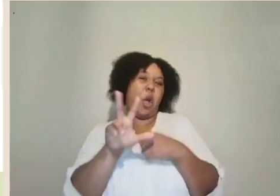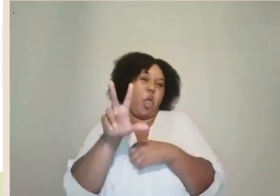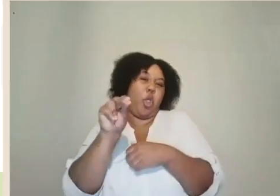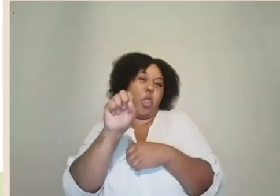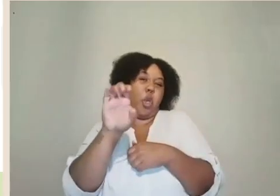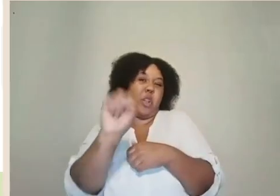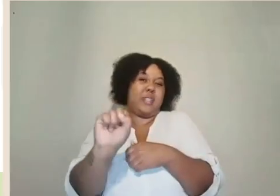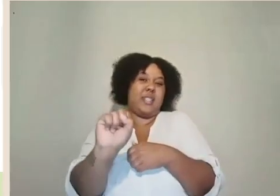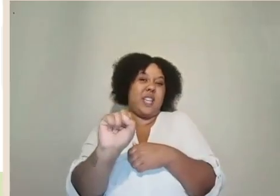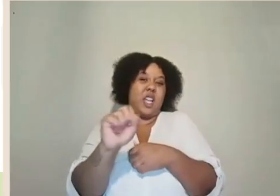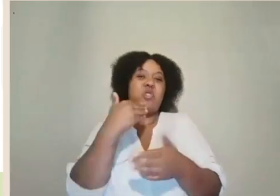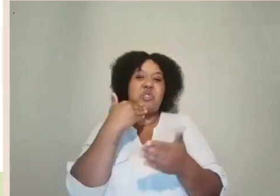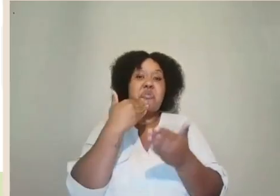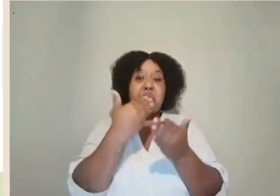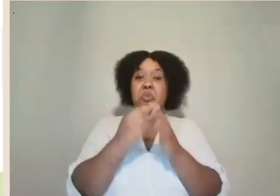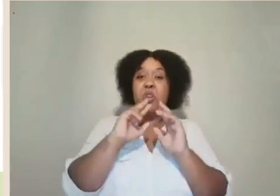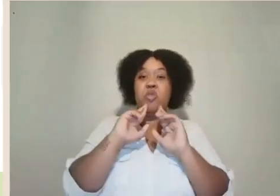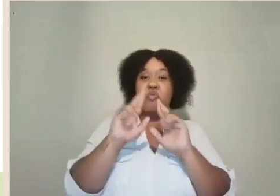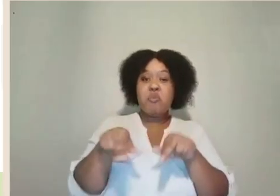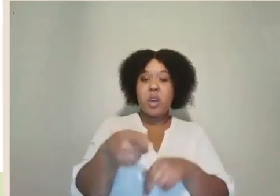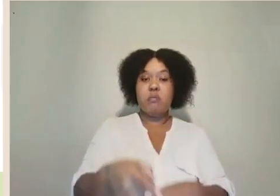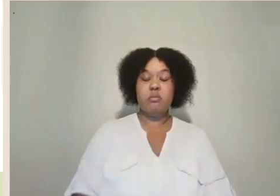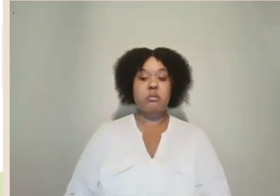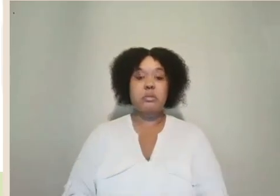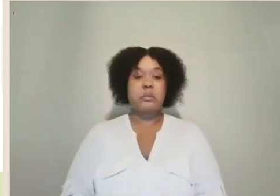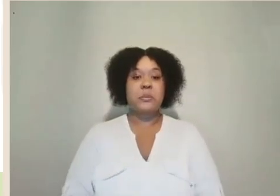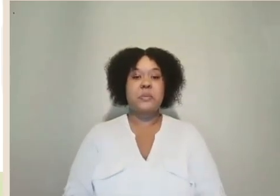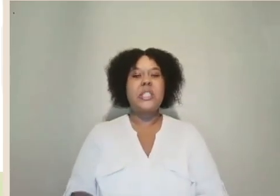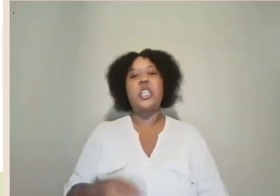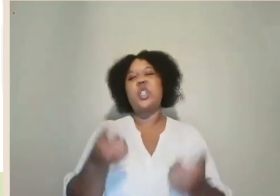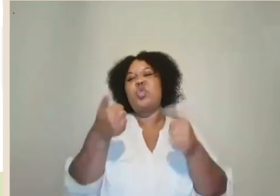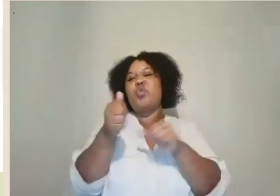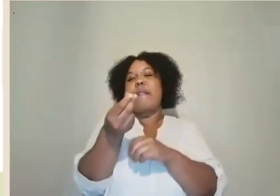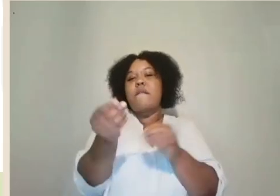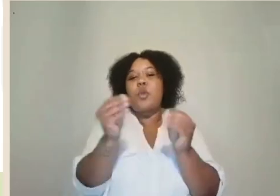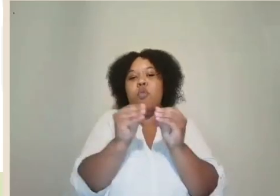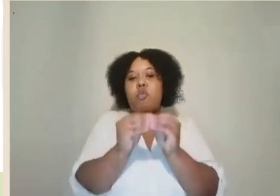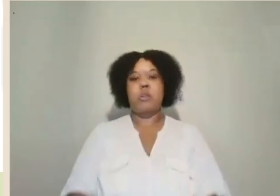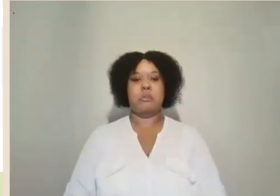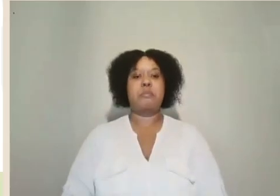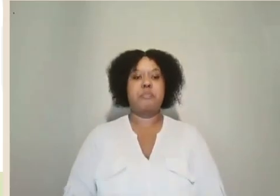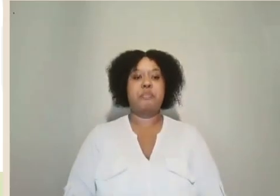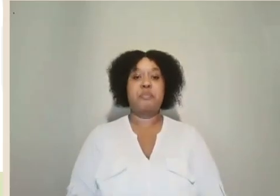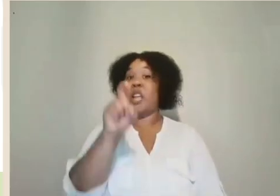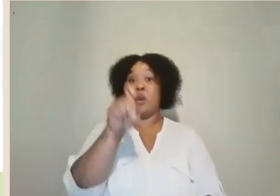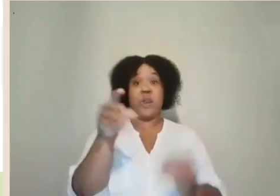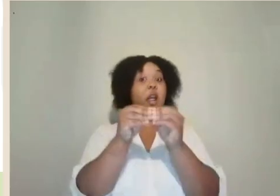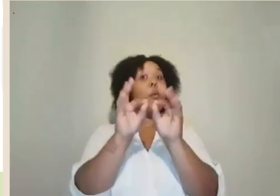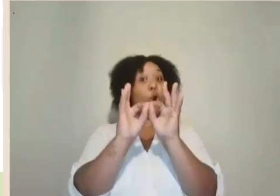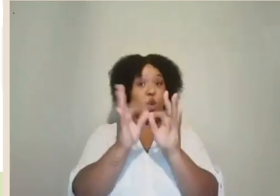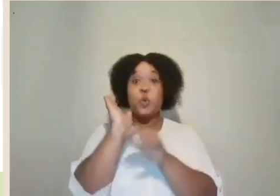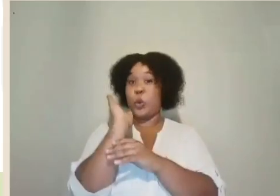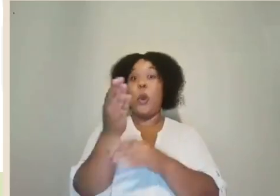seconds here. We got a good amount of responses. See if we get a couple more. We need more interpreters. We'll definitely be talking